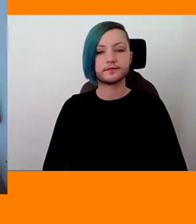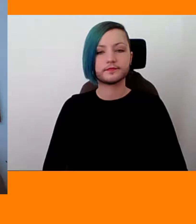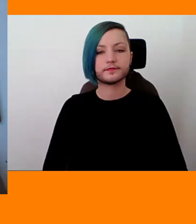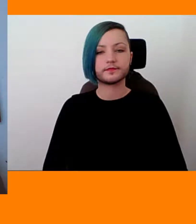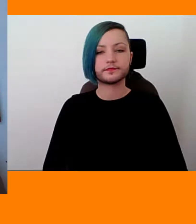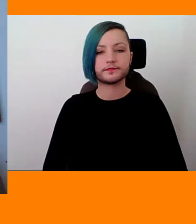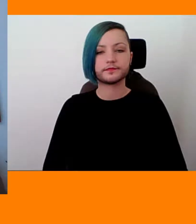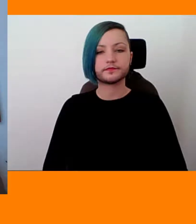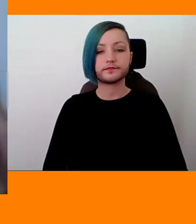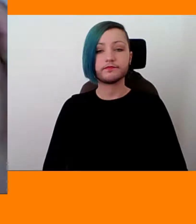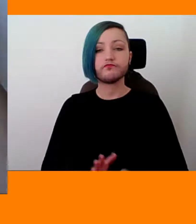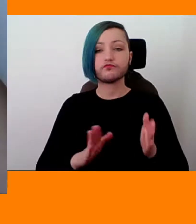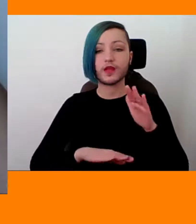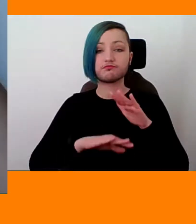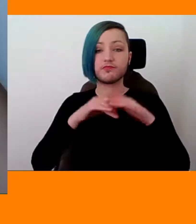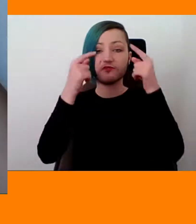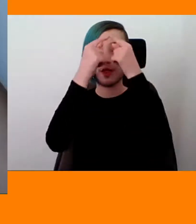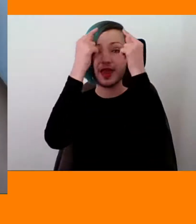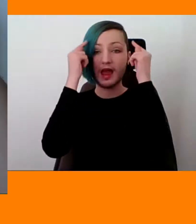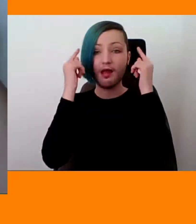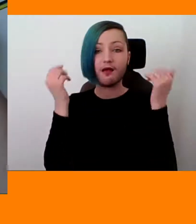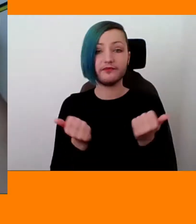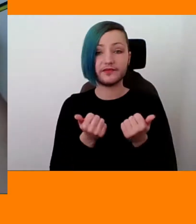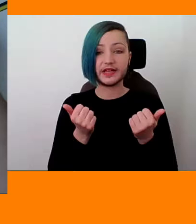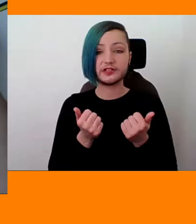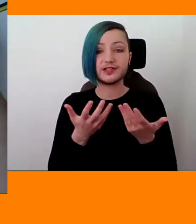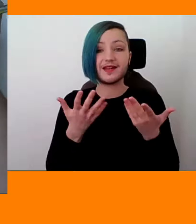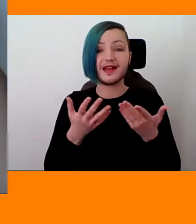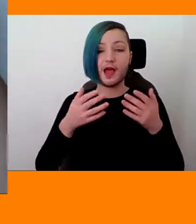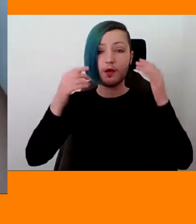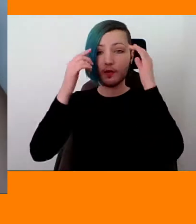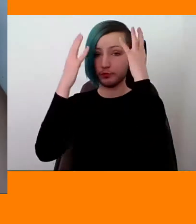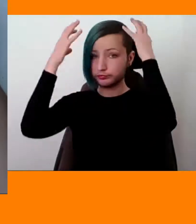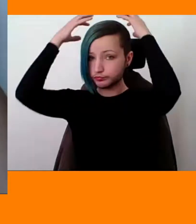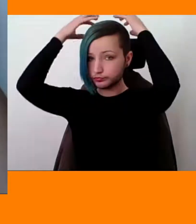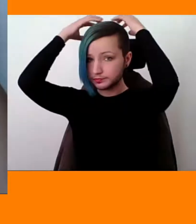So once you've done your whole hairline, you need to move on to the back section of the head.